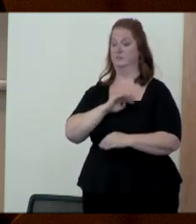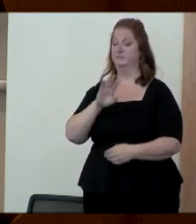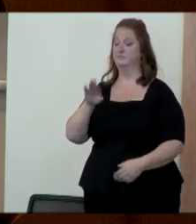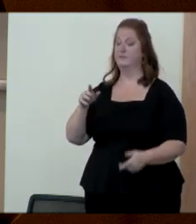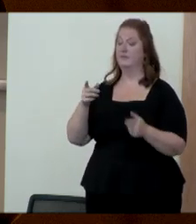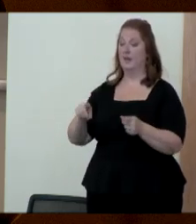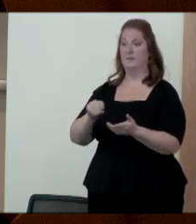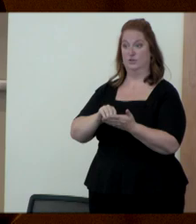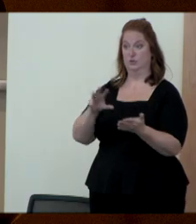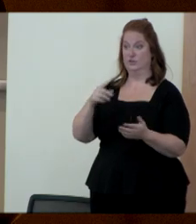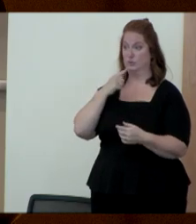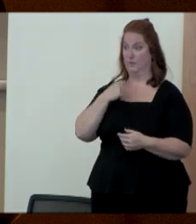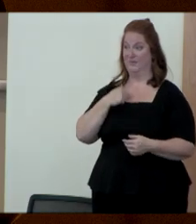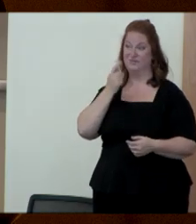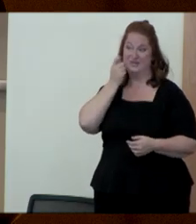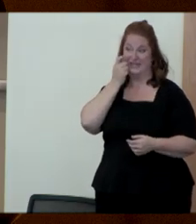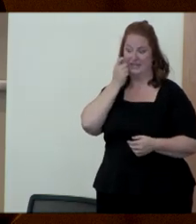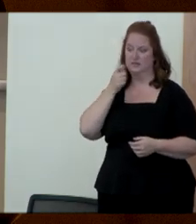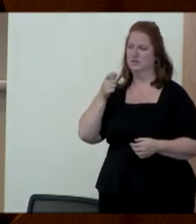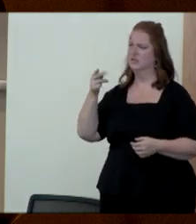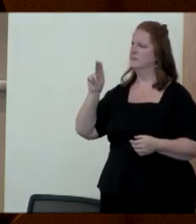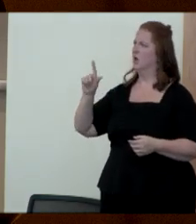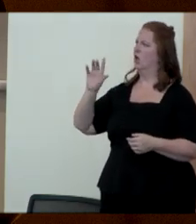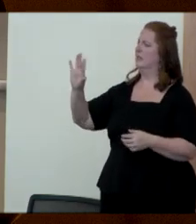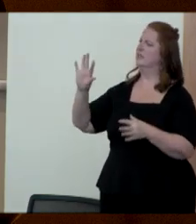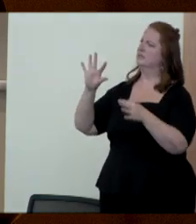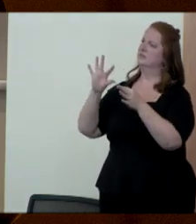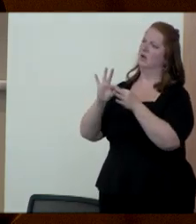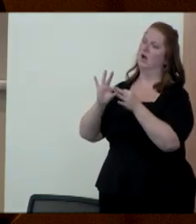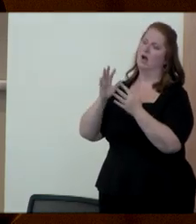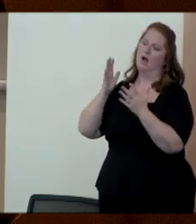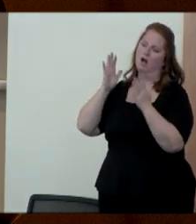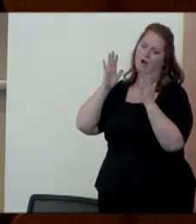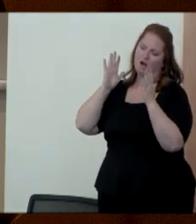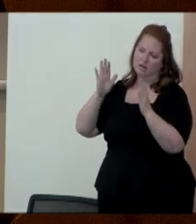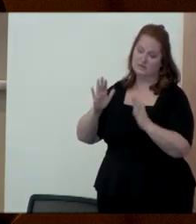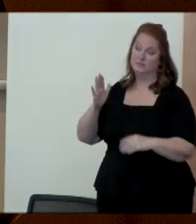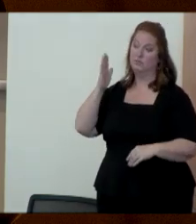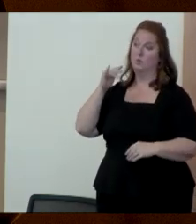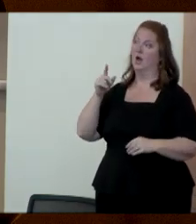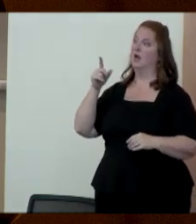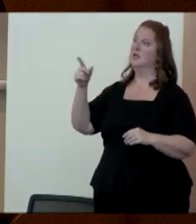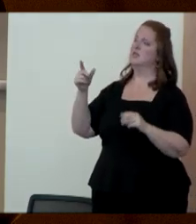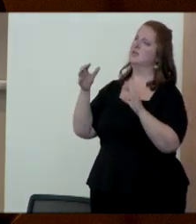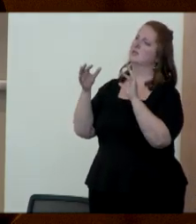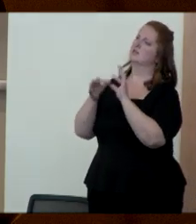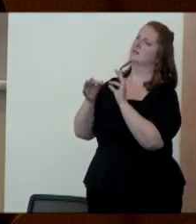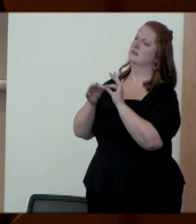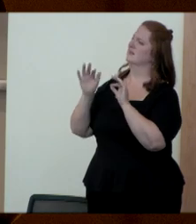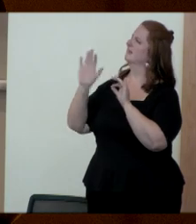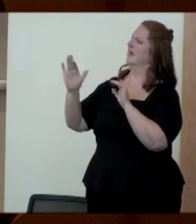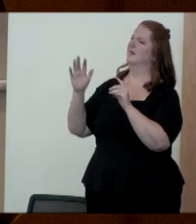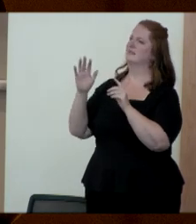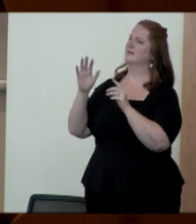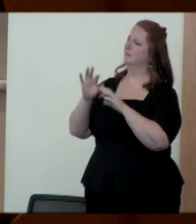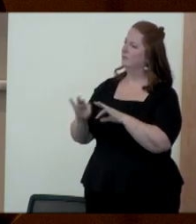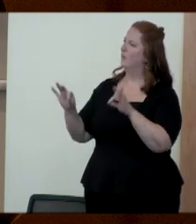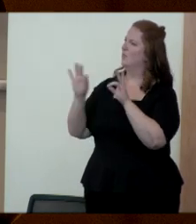recently said to me that the way Paul talks is awesome because Paul says it in ways that matter to every one of